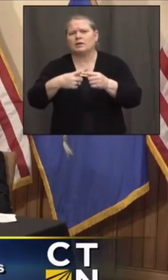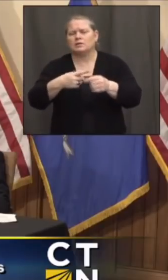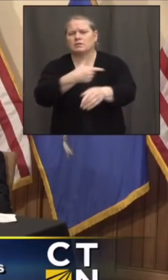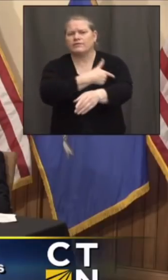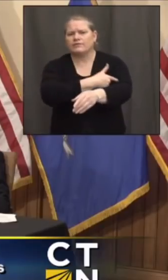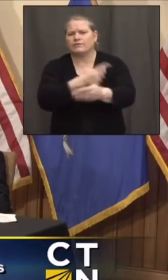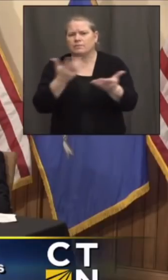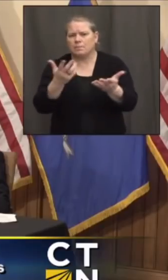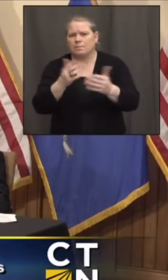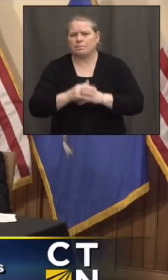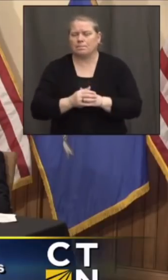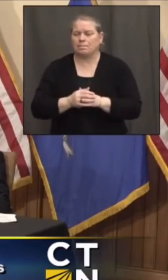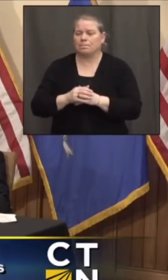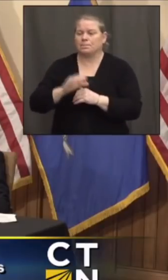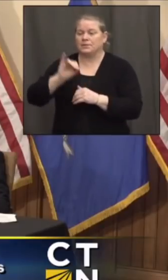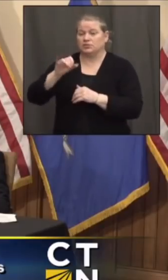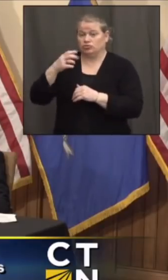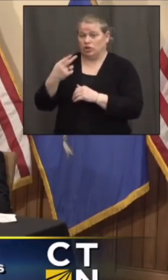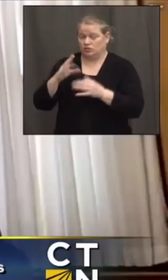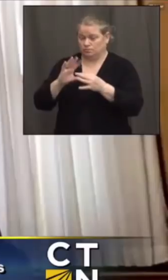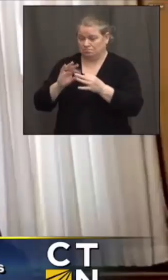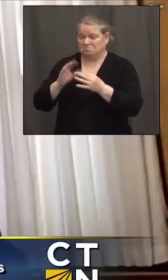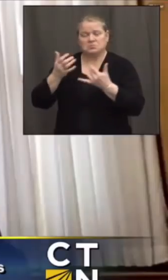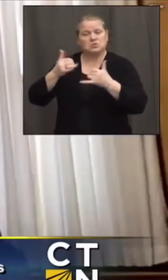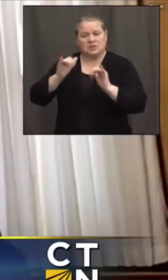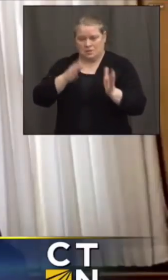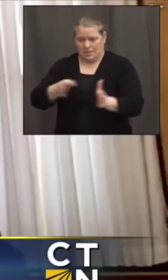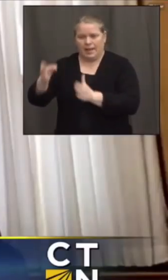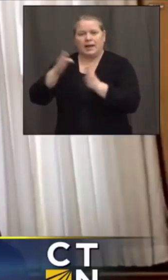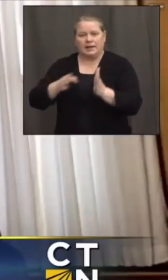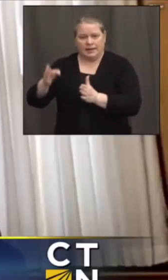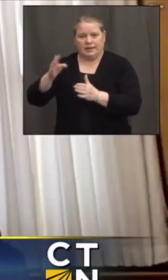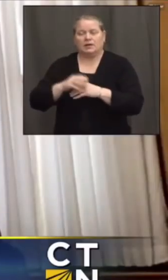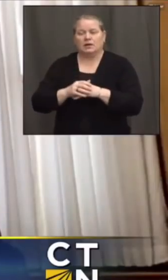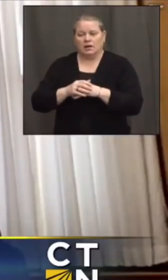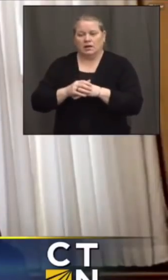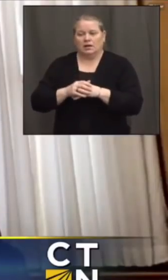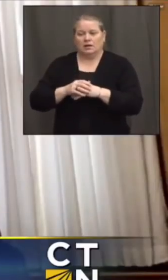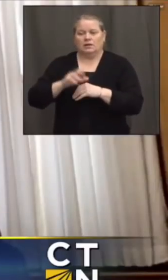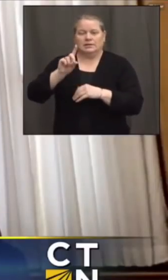planning phase, and so we're working with the team at DOH,